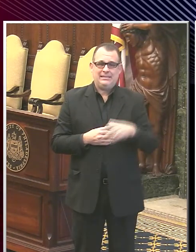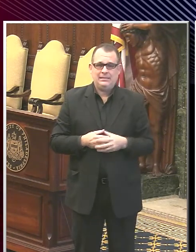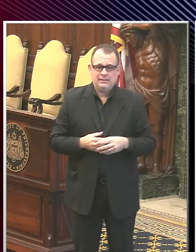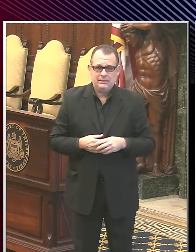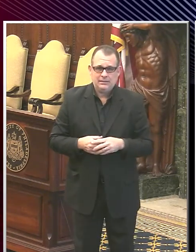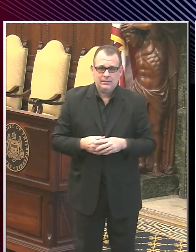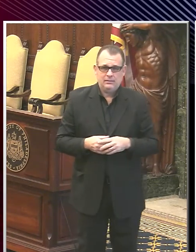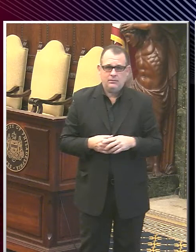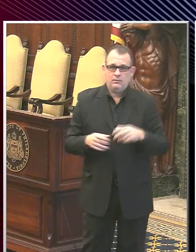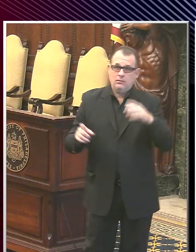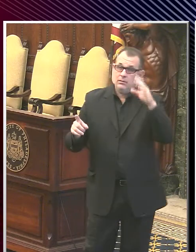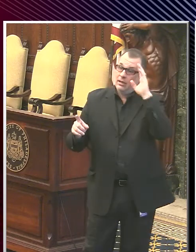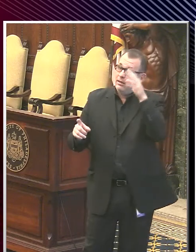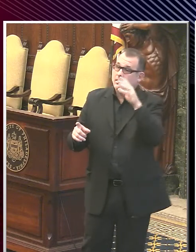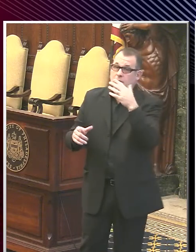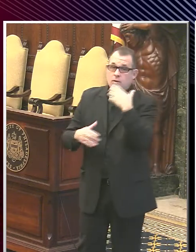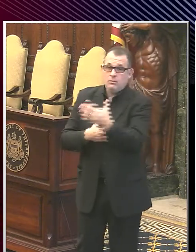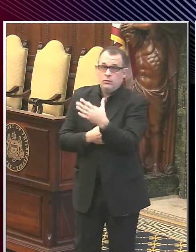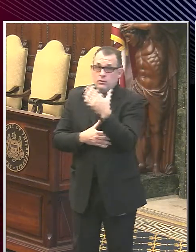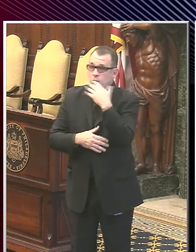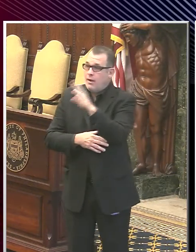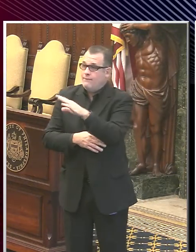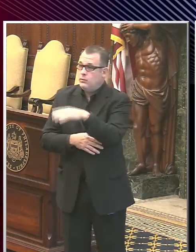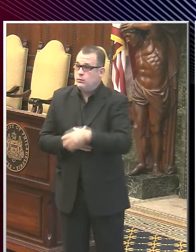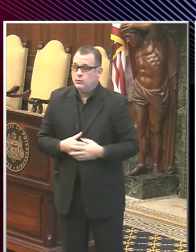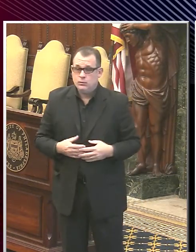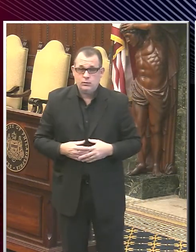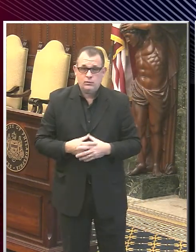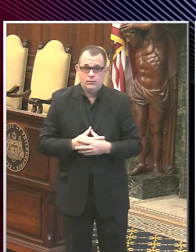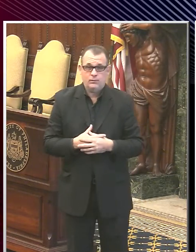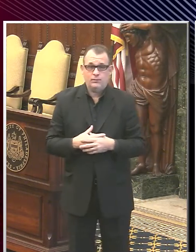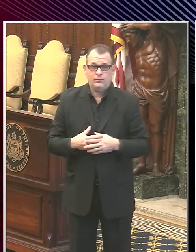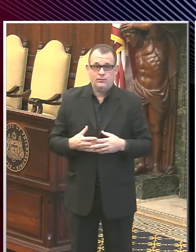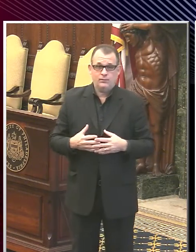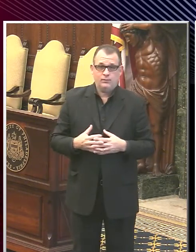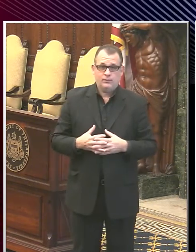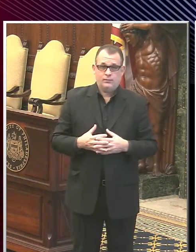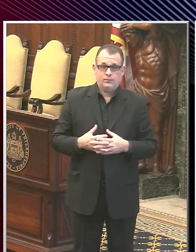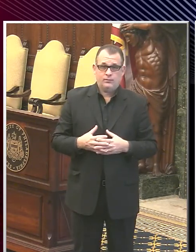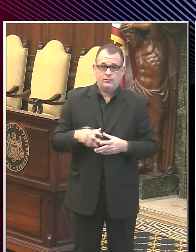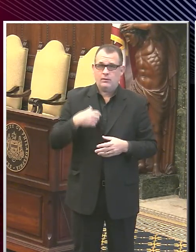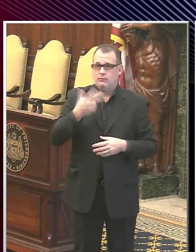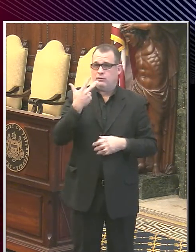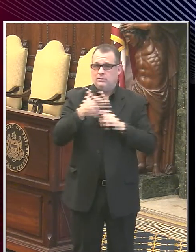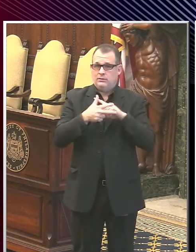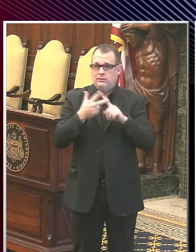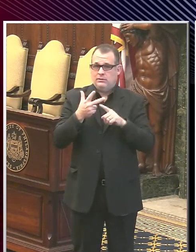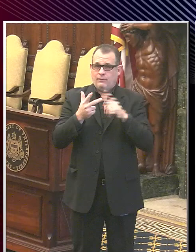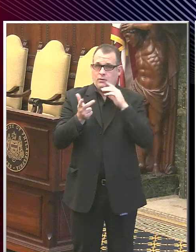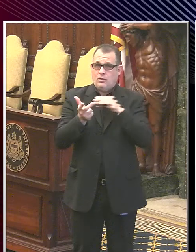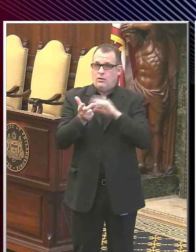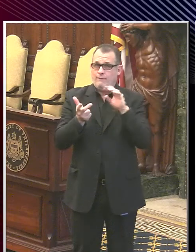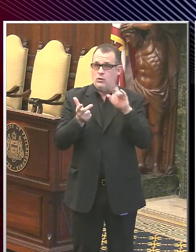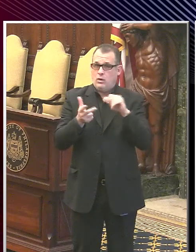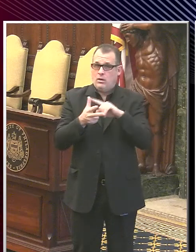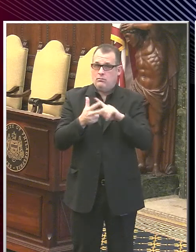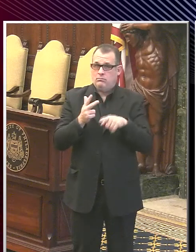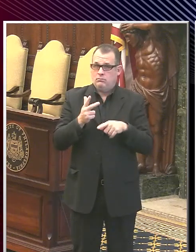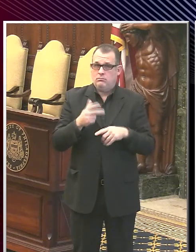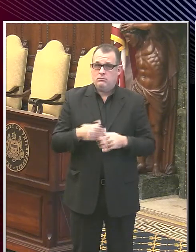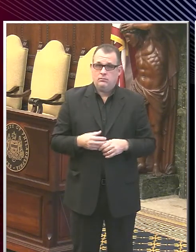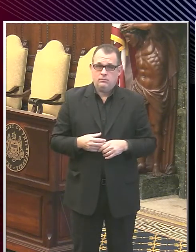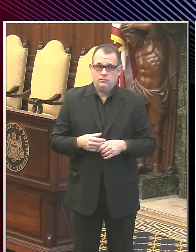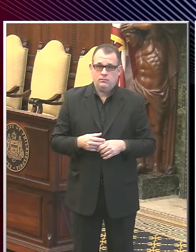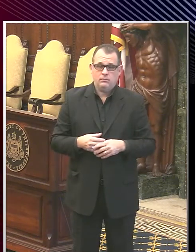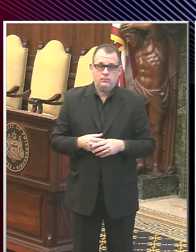Hey, good morning or good afternoon. Sorry. Good afternoon, everybody. I just had 3 questions for Dr. Farley. You had mentioned the